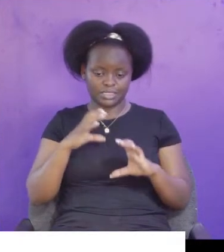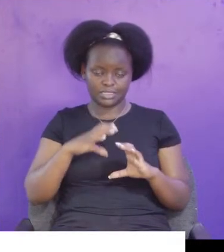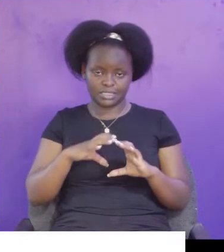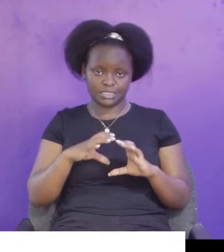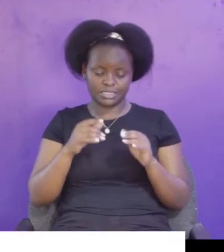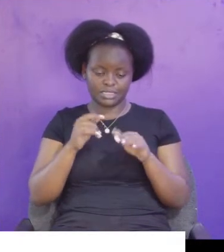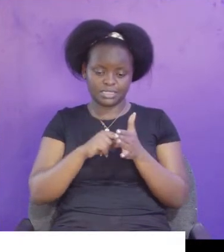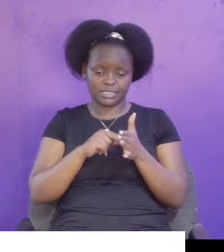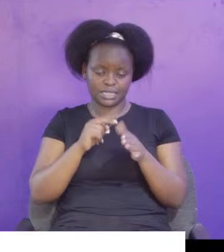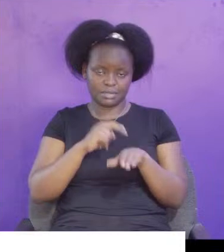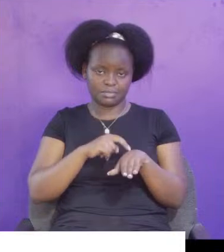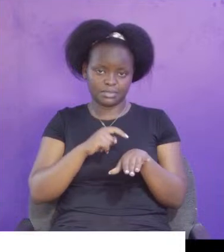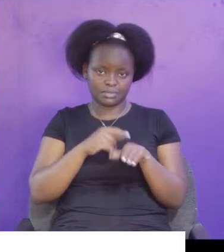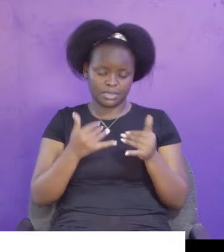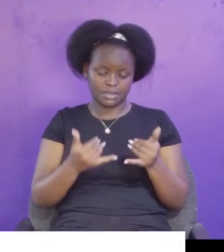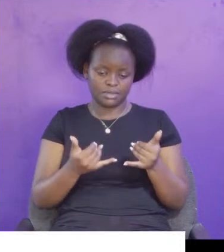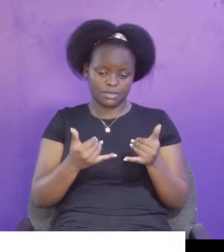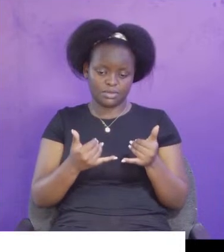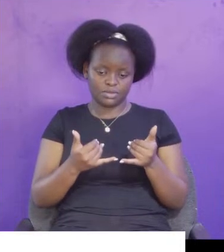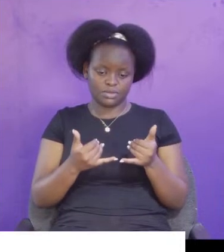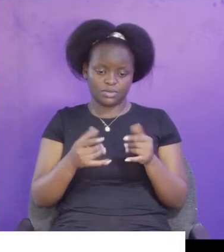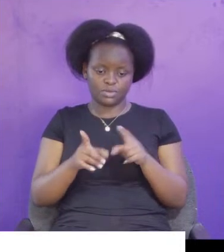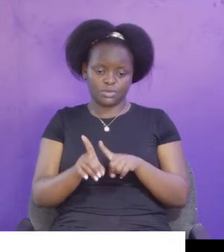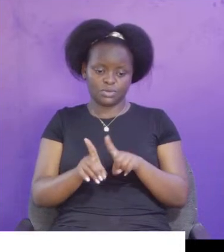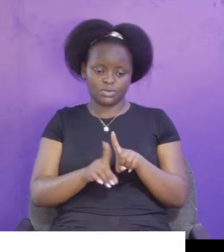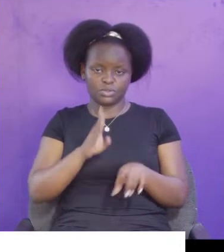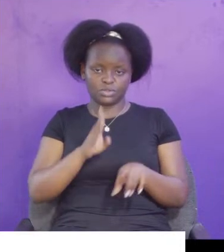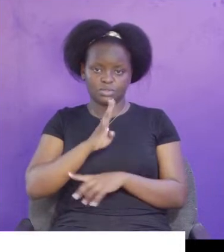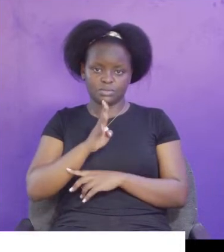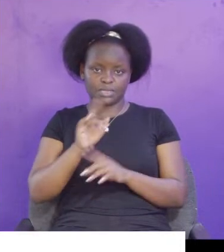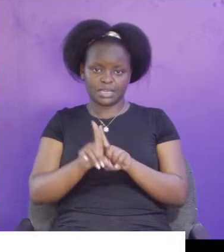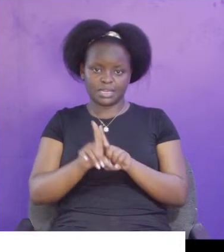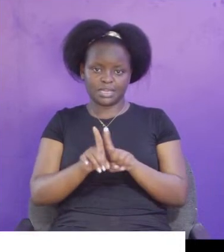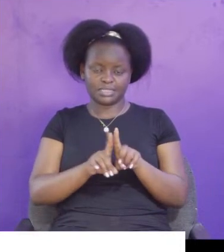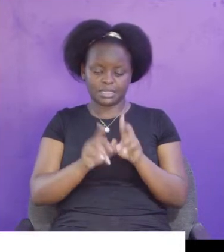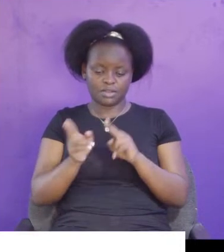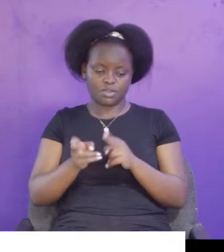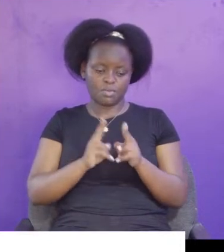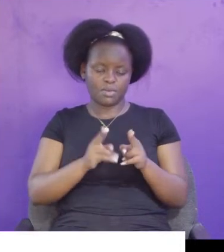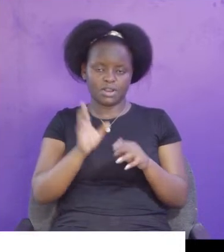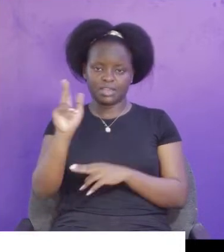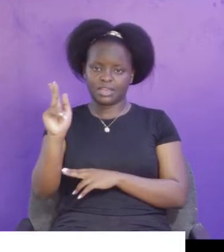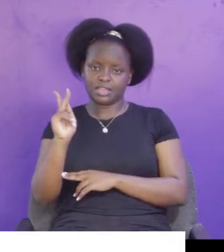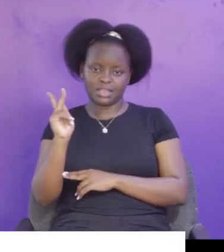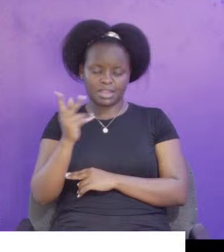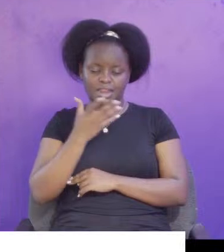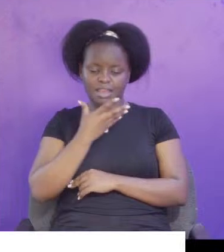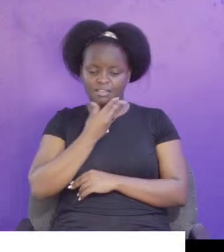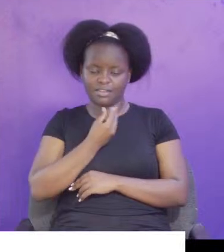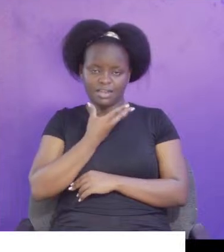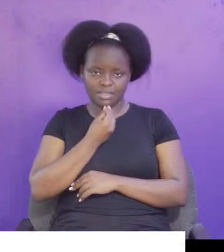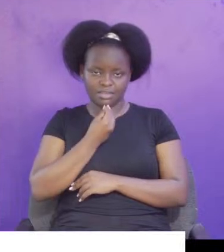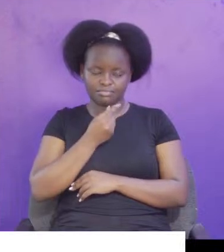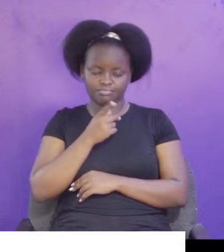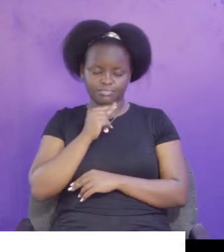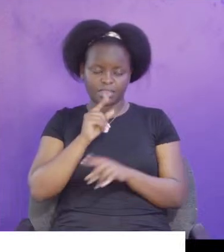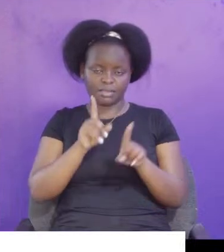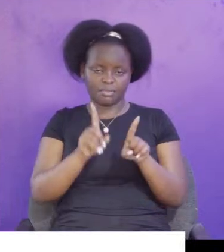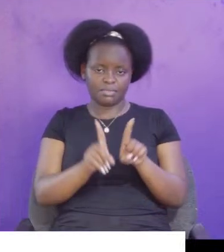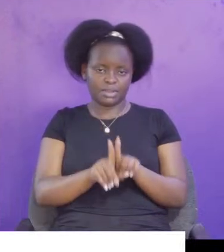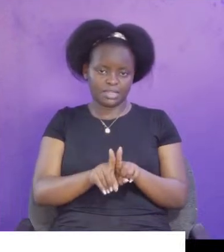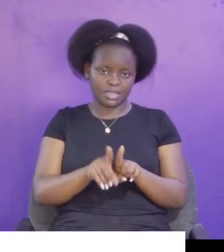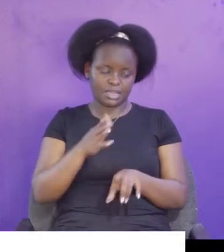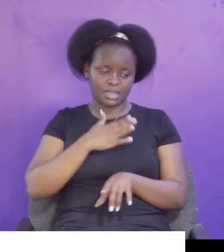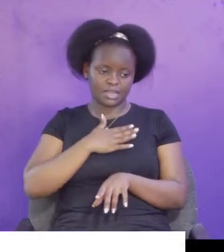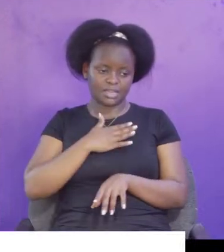moment to also speak as an ordinary Kenyan, a father, a brother, and a fellow